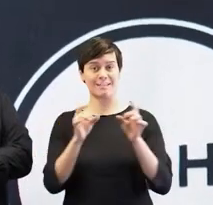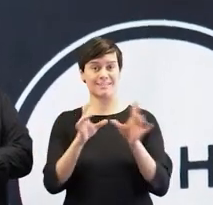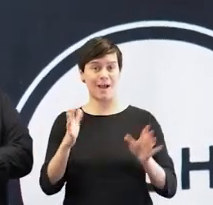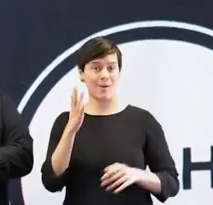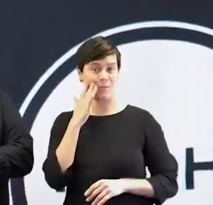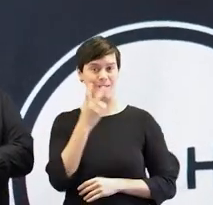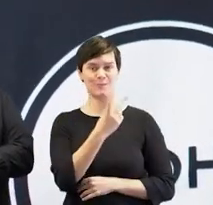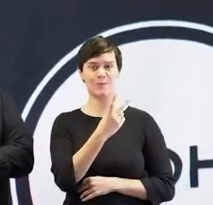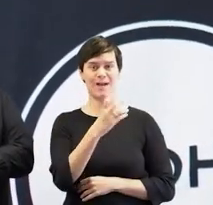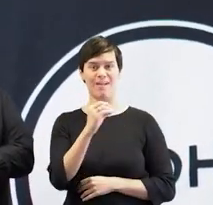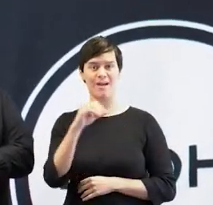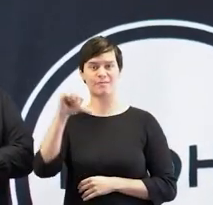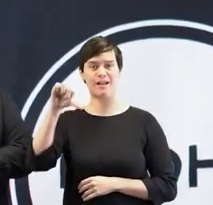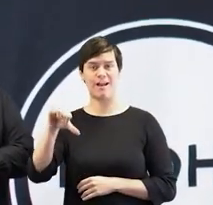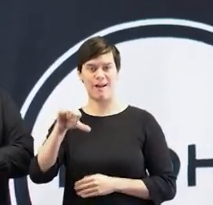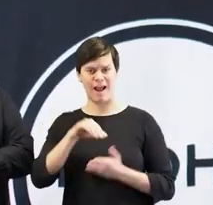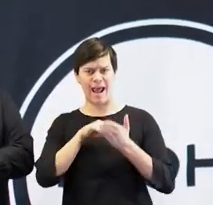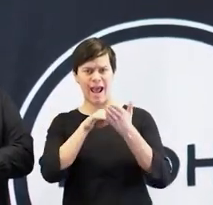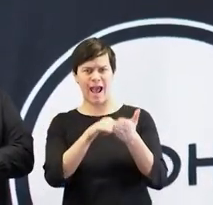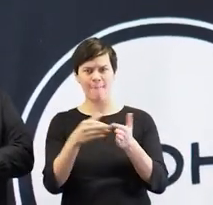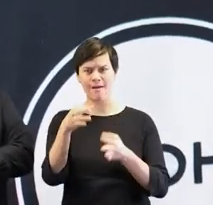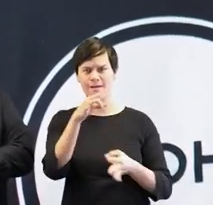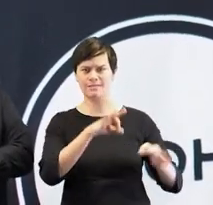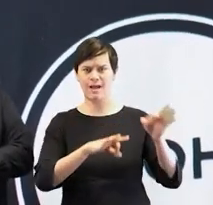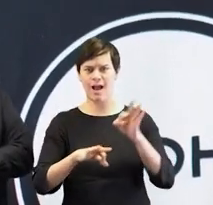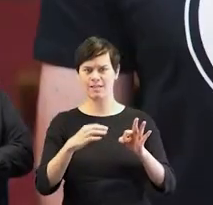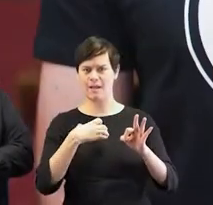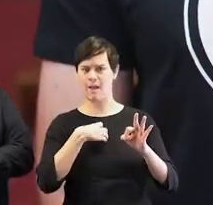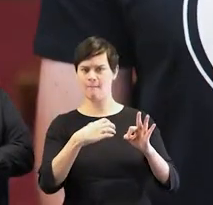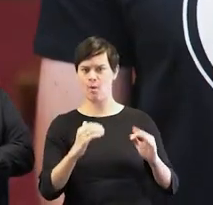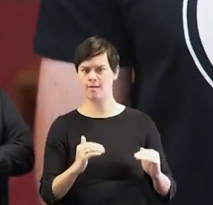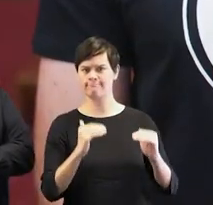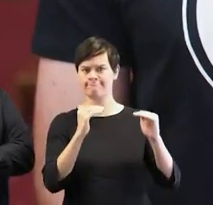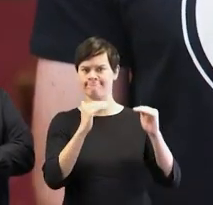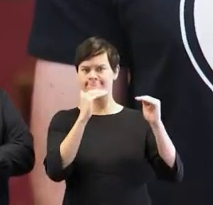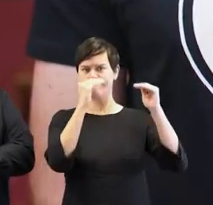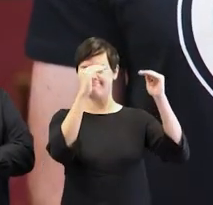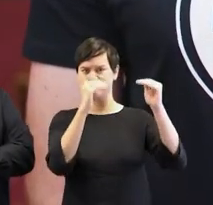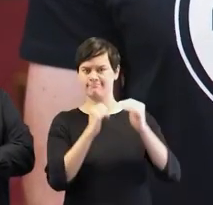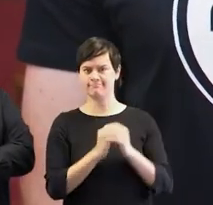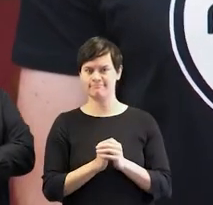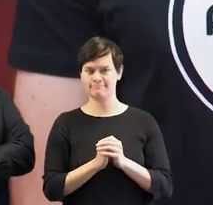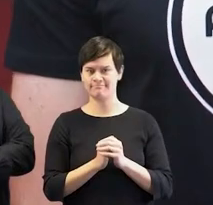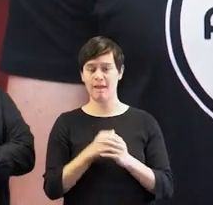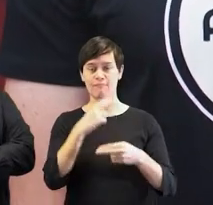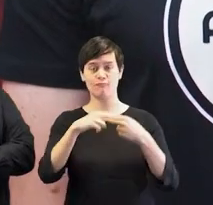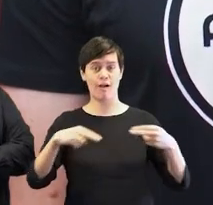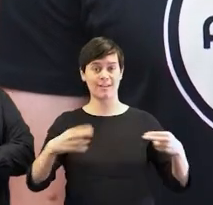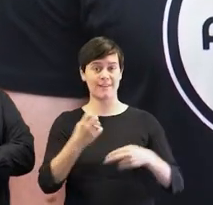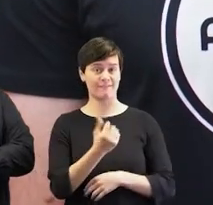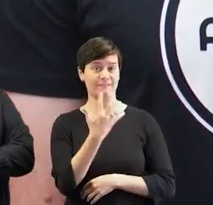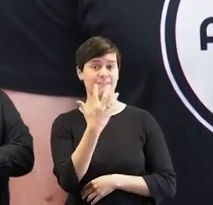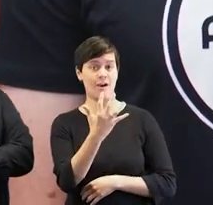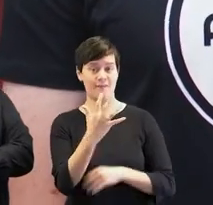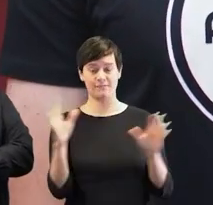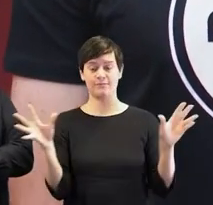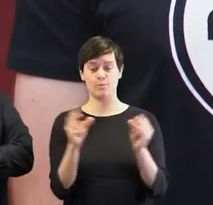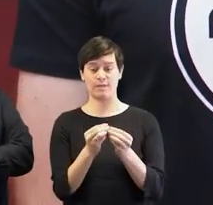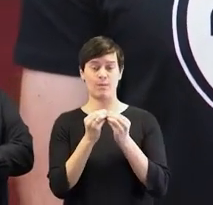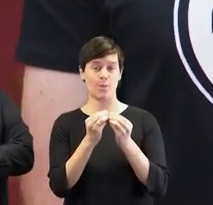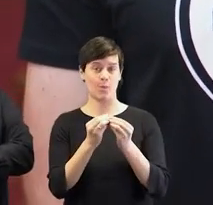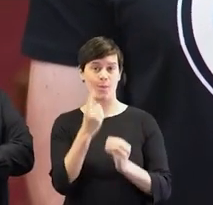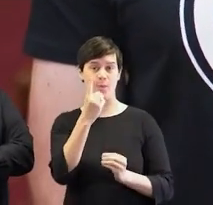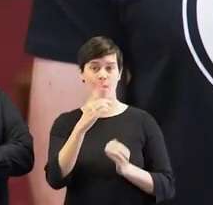as a way of raising the profile and prestige of Pūtaiao in Aotearoa. There are 5 prizes in total with a combined value of